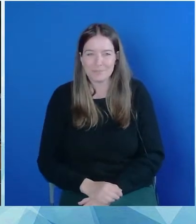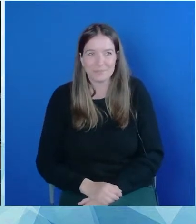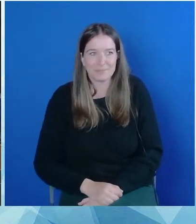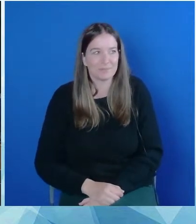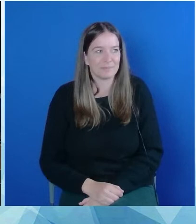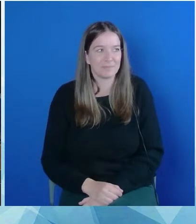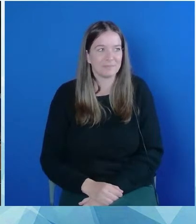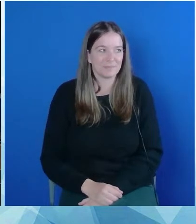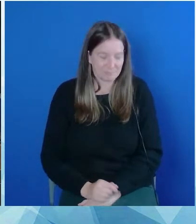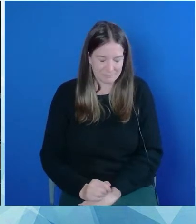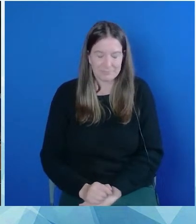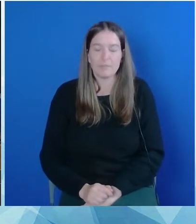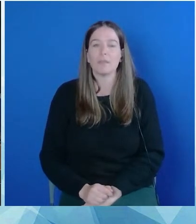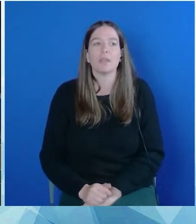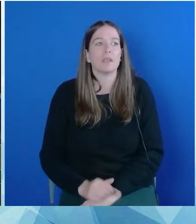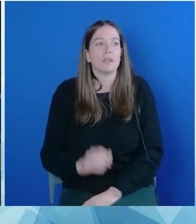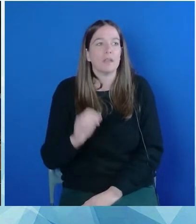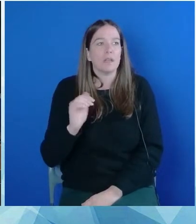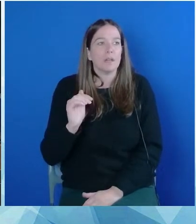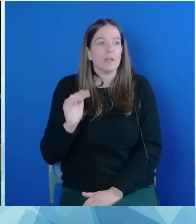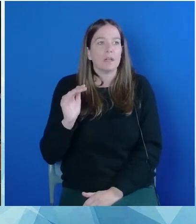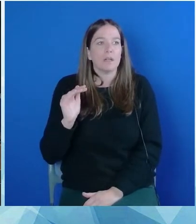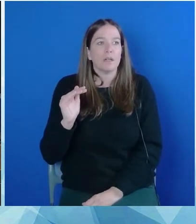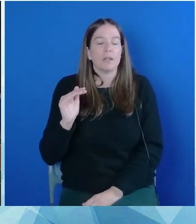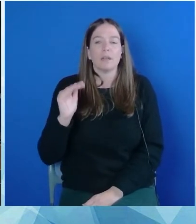Okay, moving on to